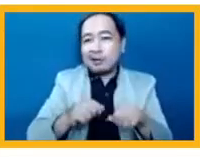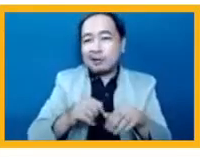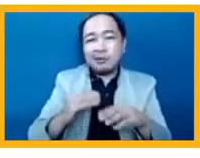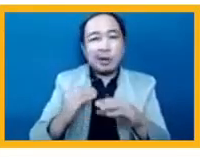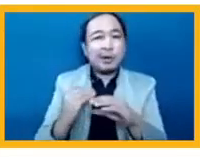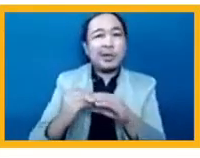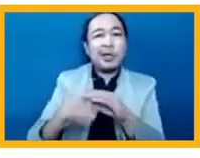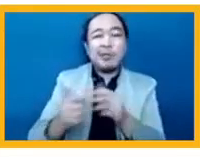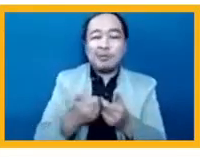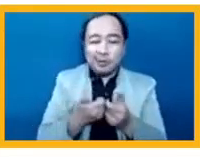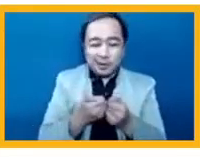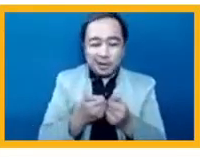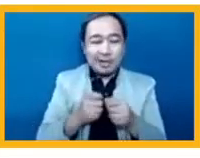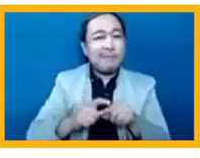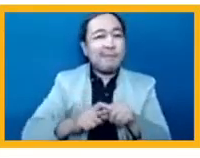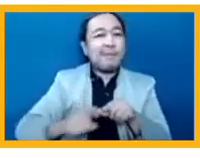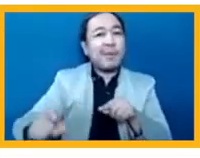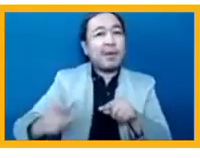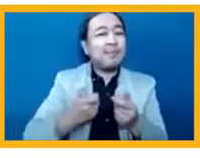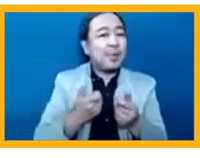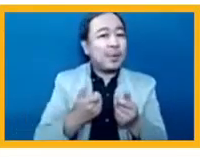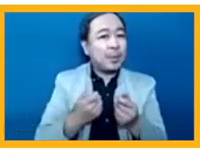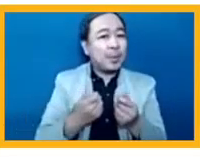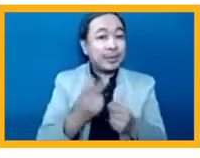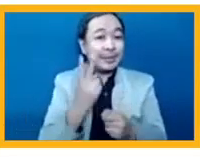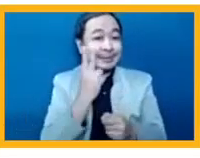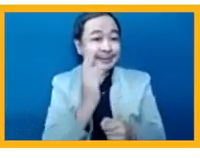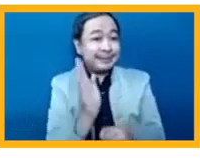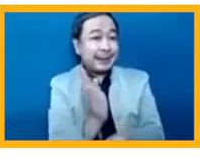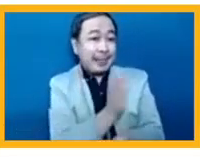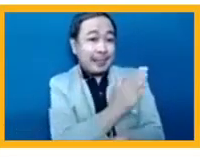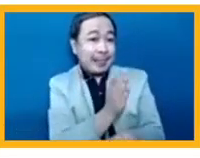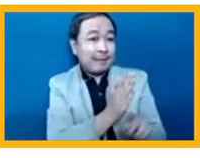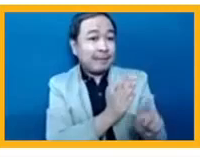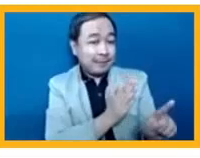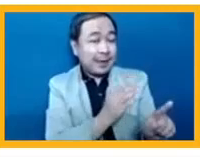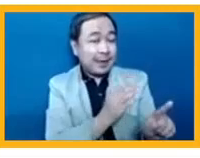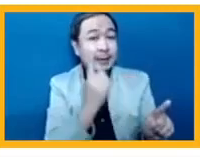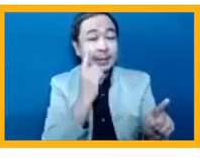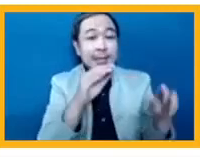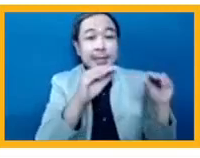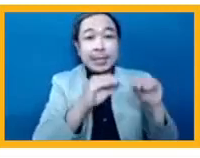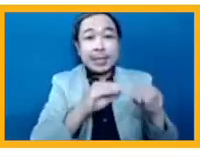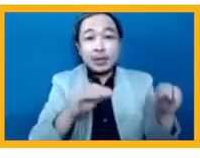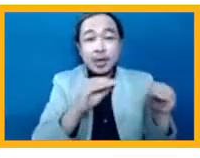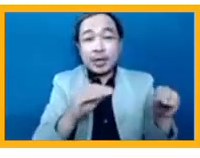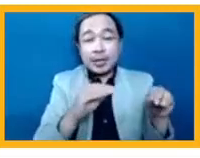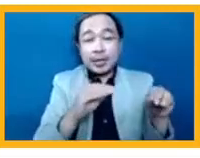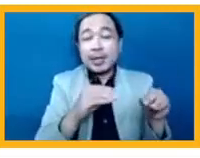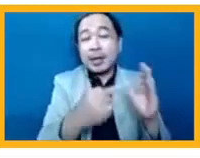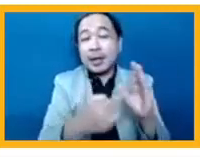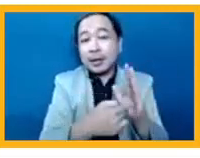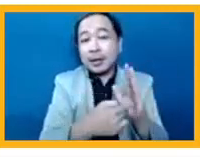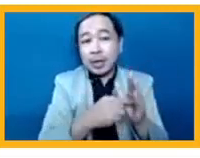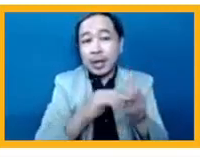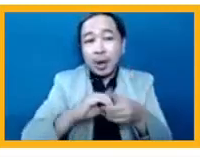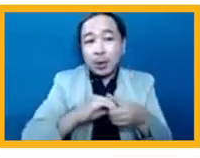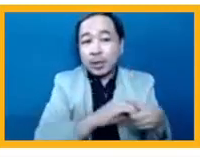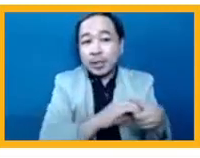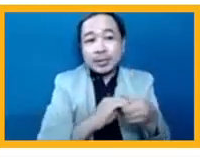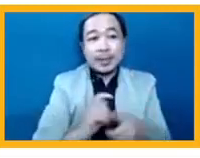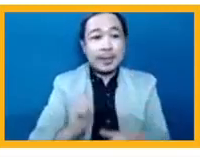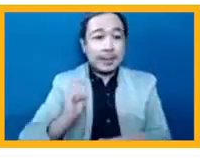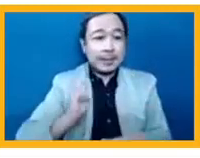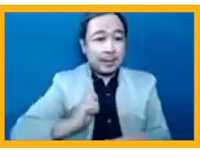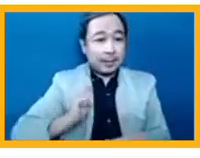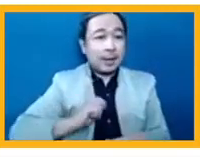Cases in point is on the left-hand side of the slide, where Enisa Education, an EdTech organization based out of Kenya, has developed a platform